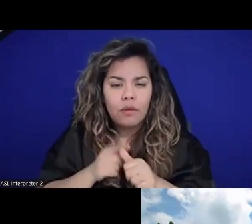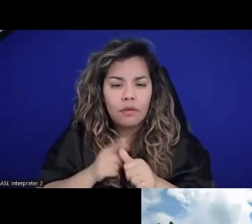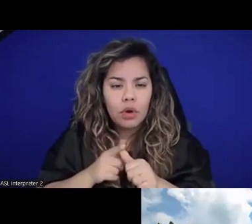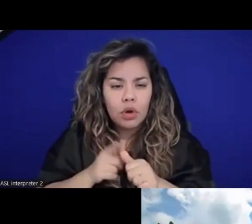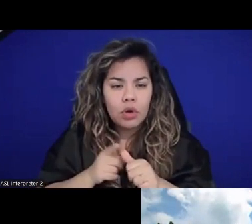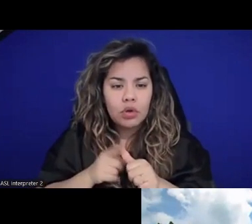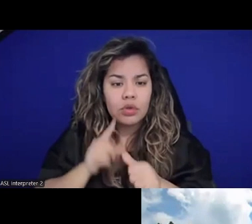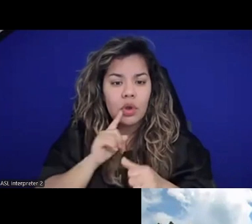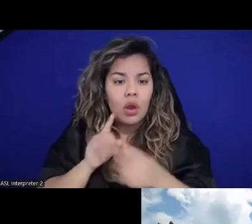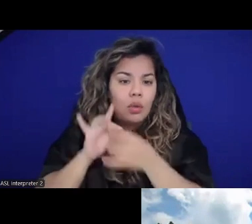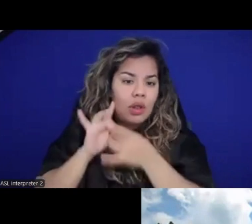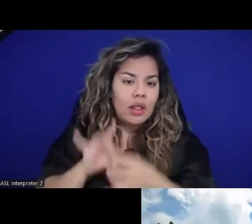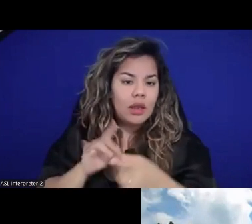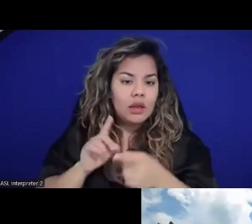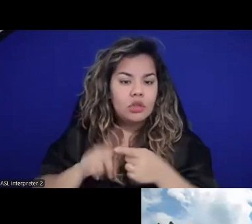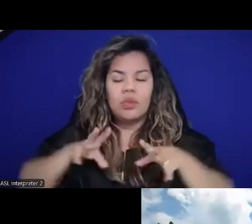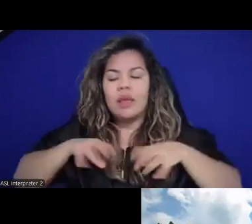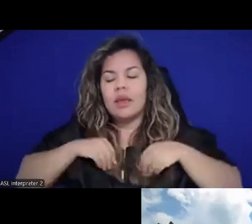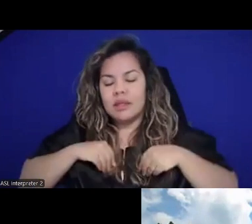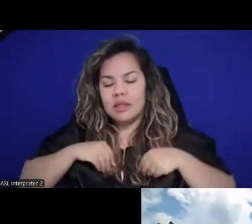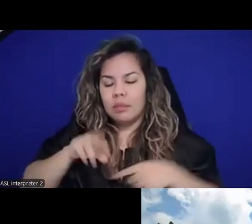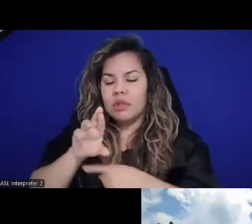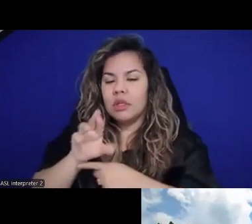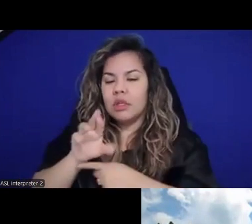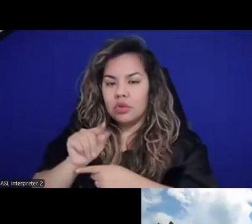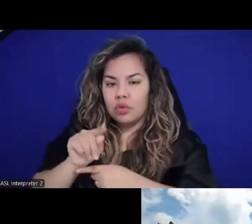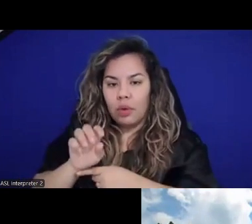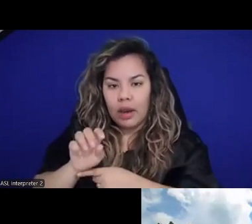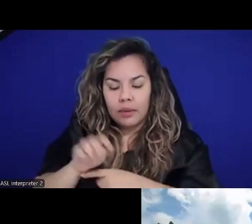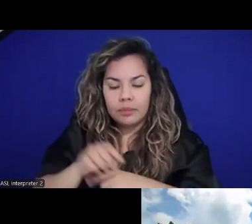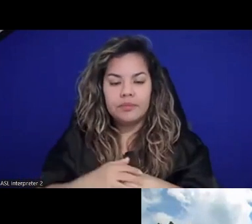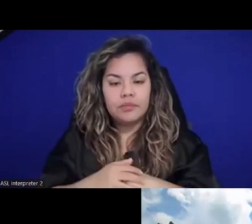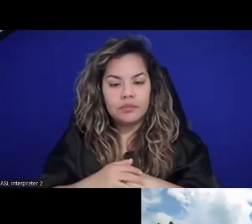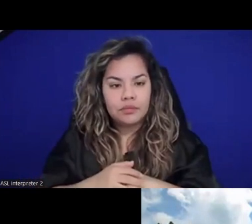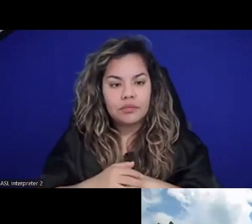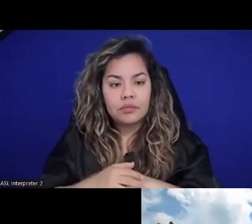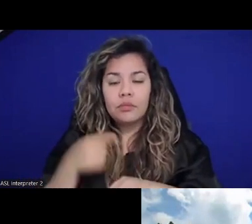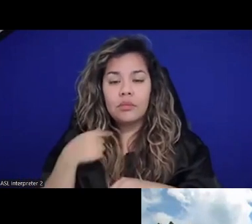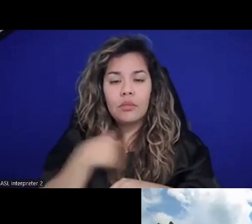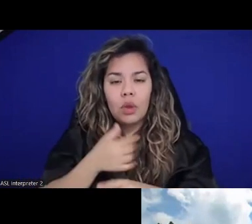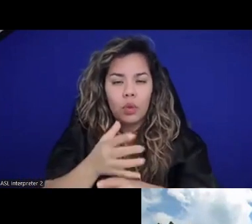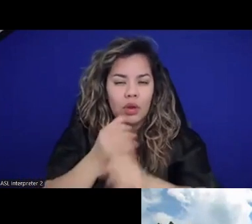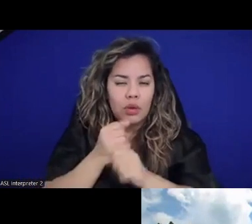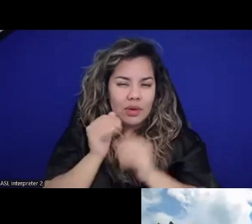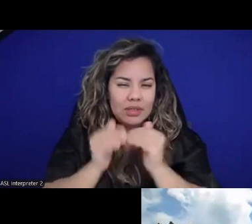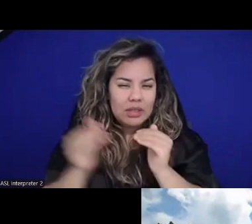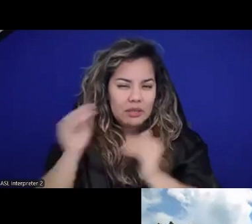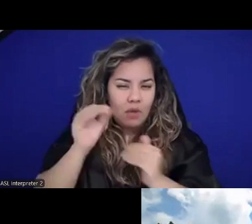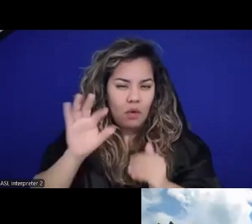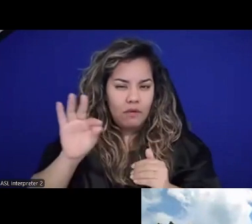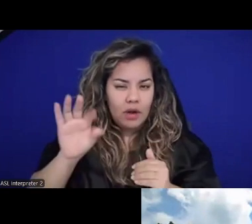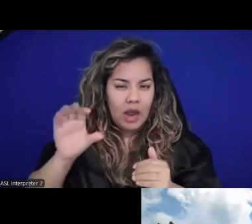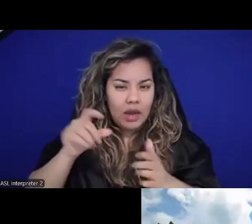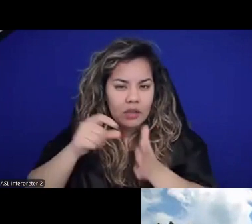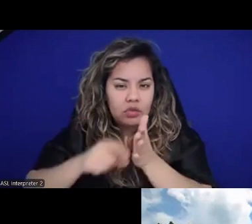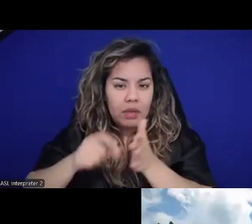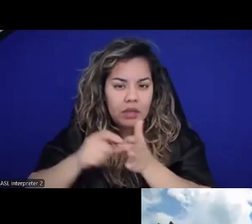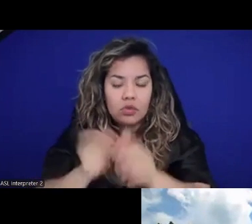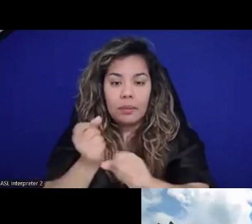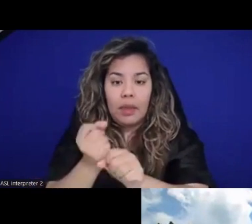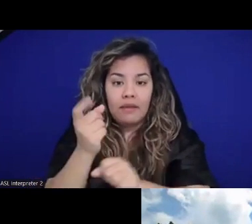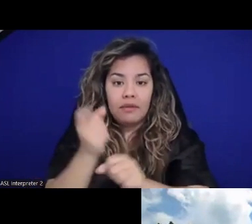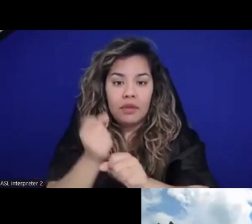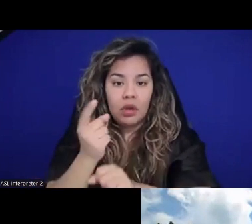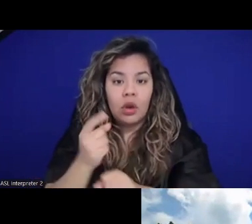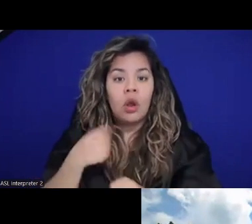this acceptance rates. So we receive over 900 manuscripts each year, but we